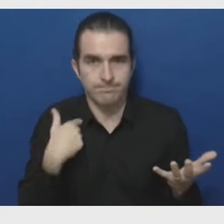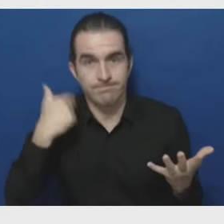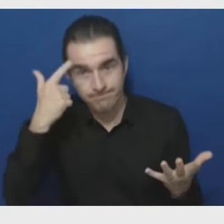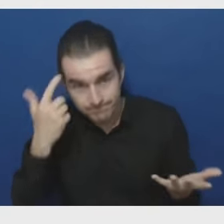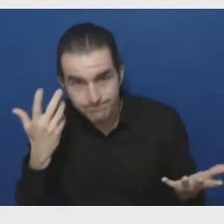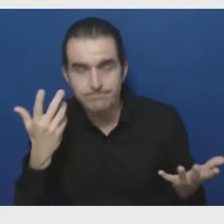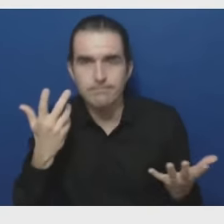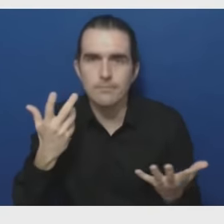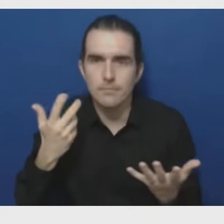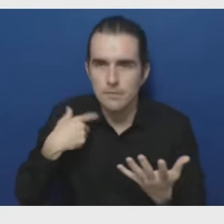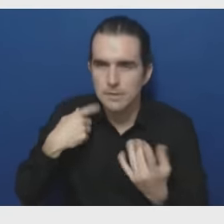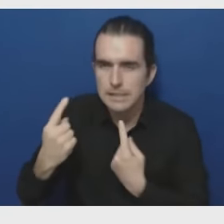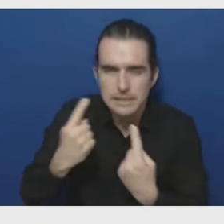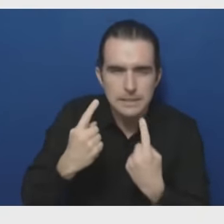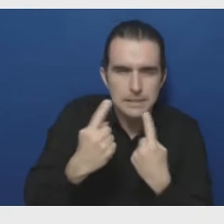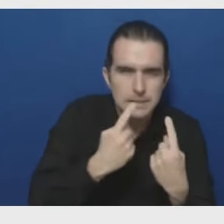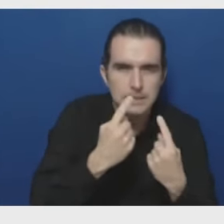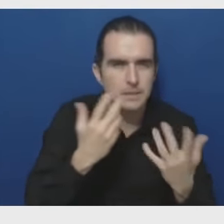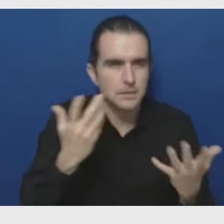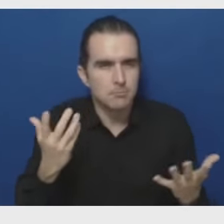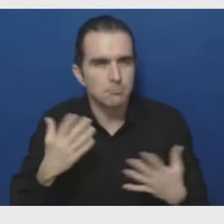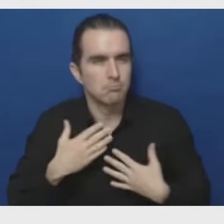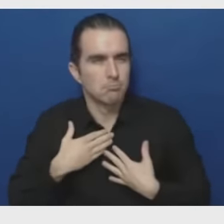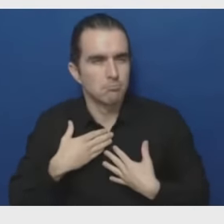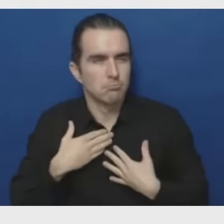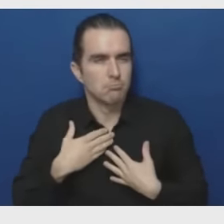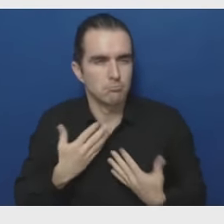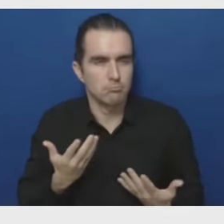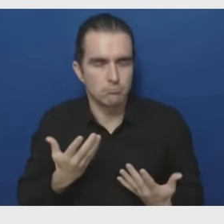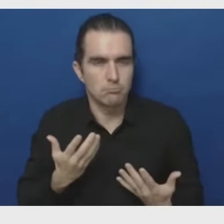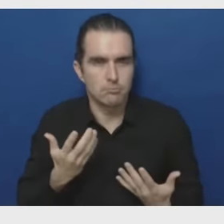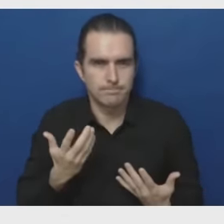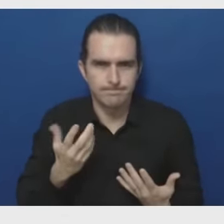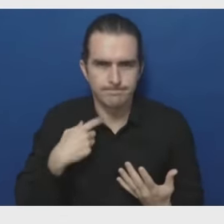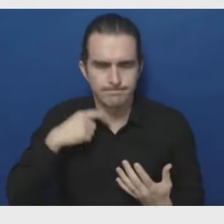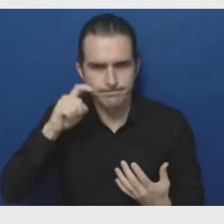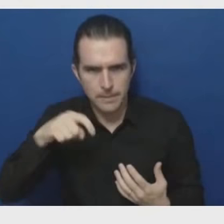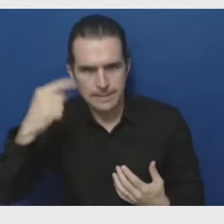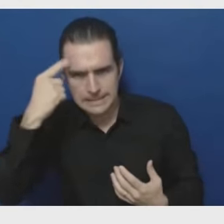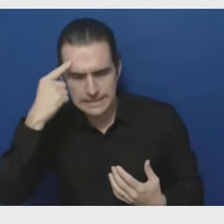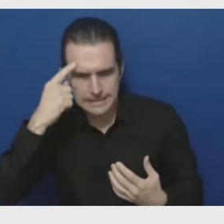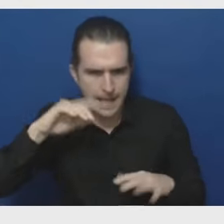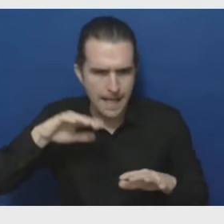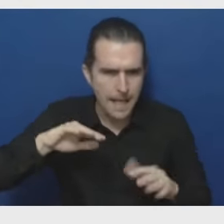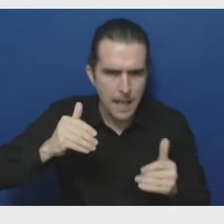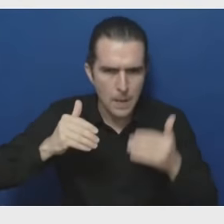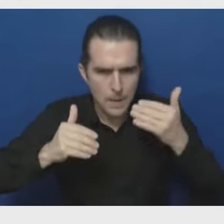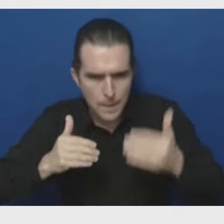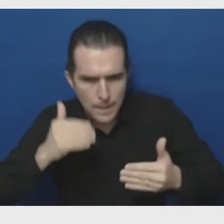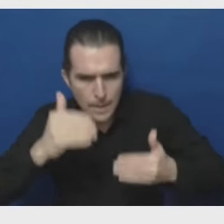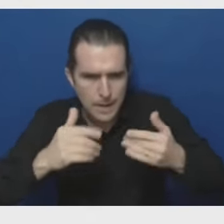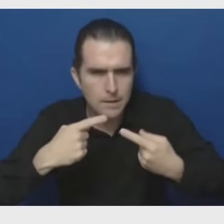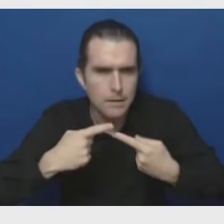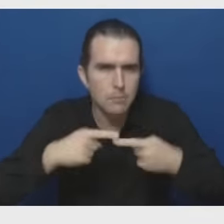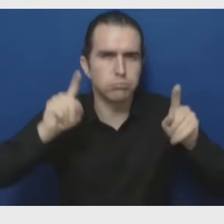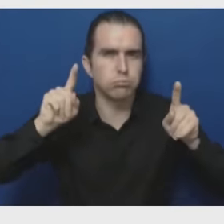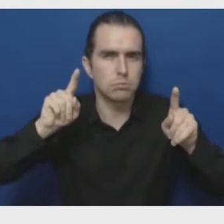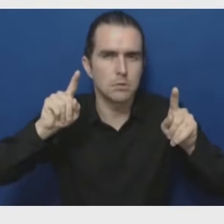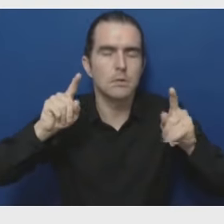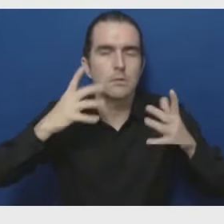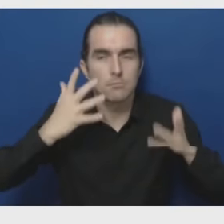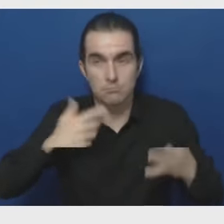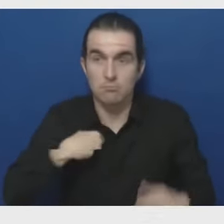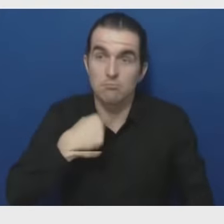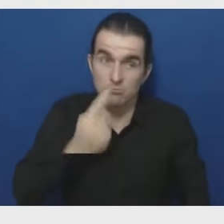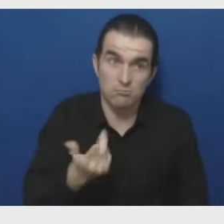told before. I look back at the number of GAs and the number of COPs where we have had a young person from the